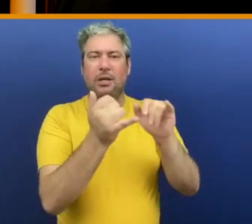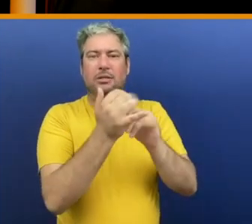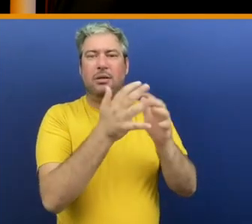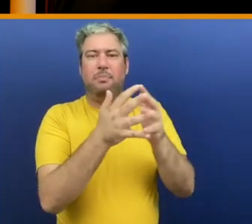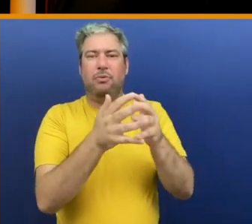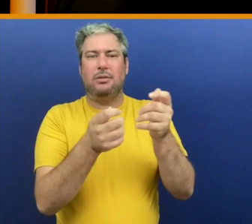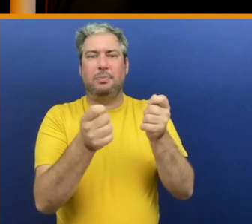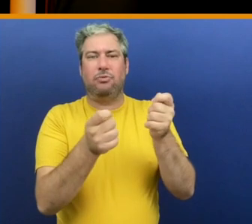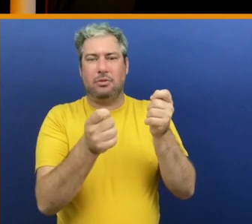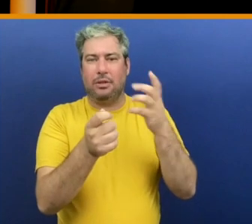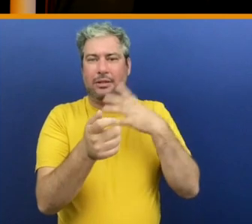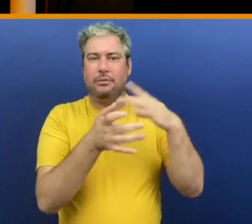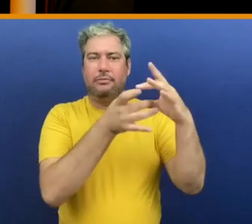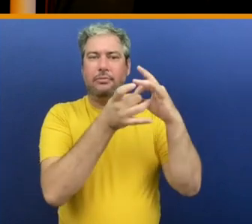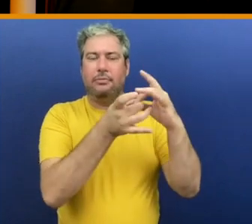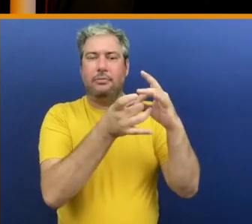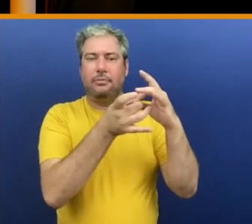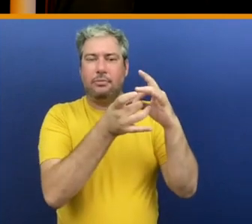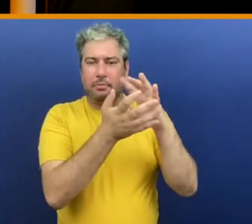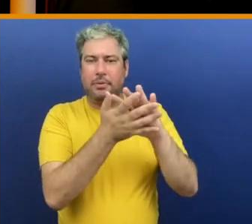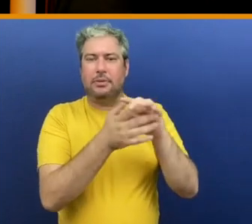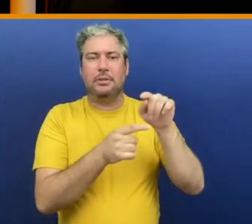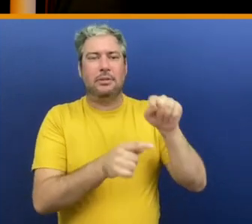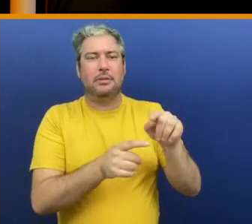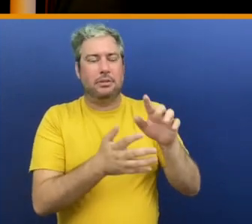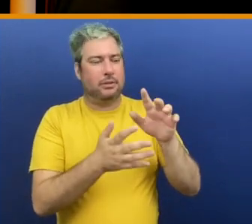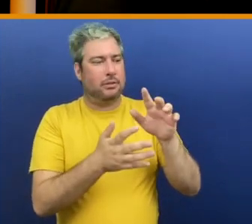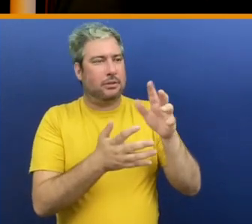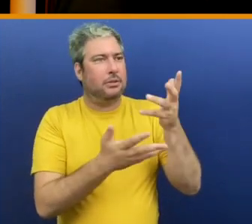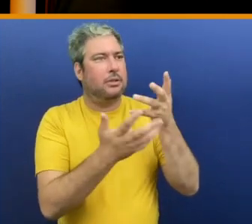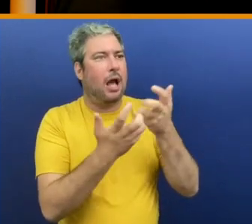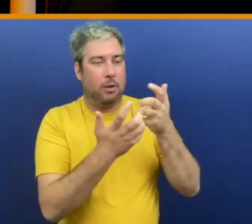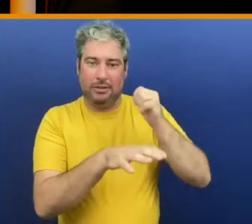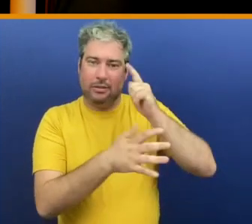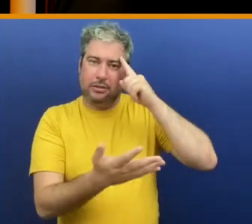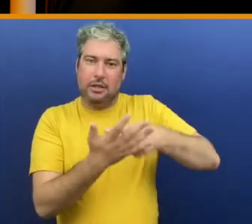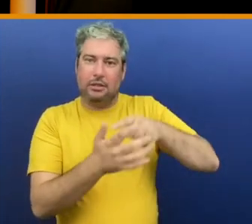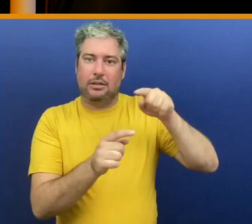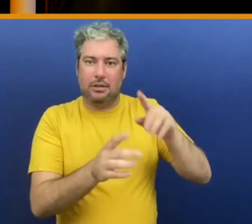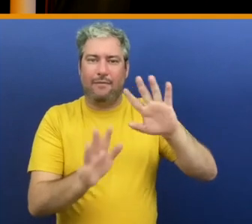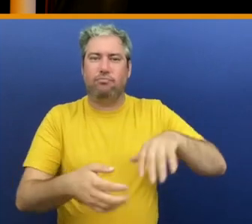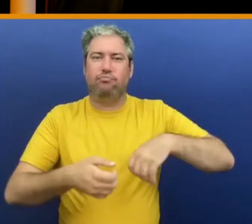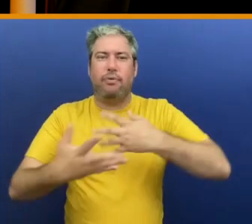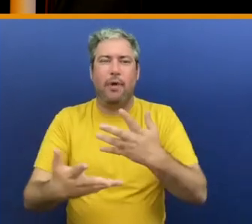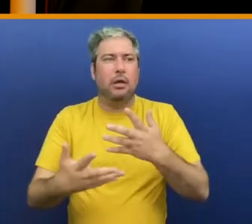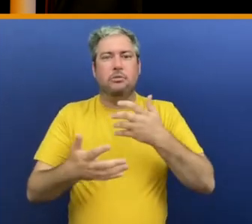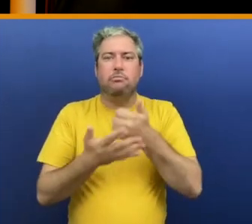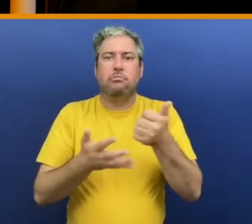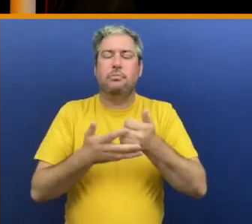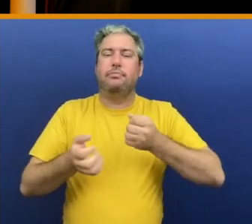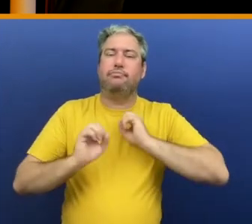administration has to provide regular briefings throughout negotiations. And finally, the Senate has to approve the final deal. Instead, in the